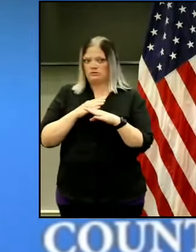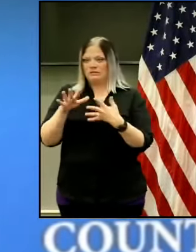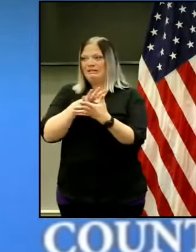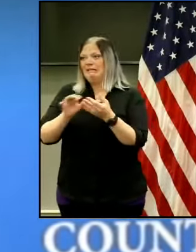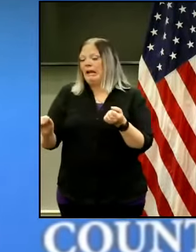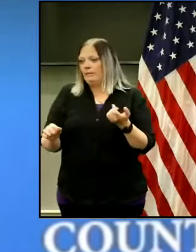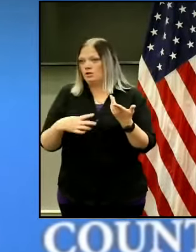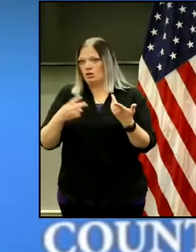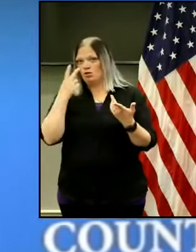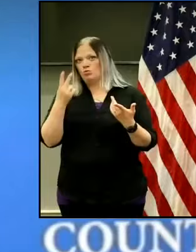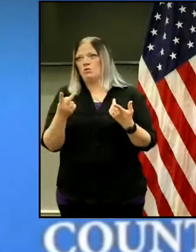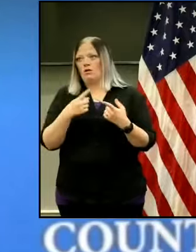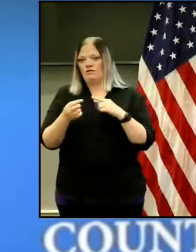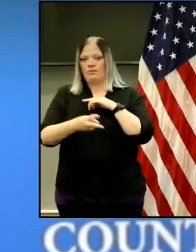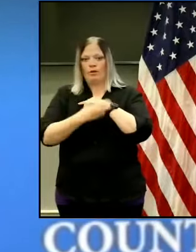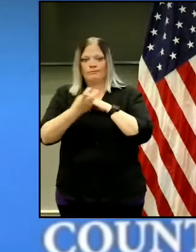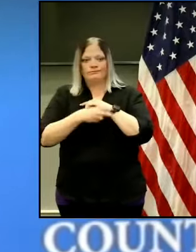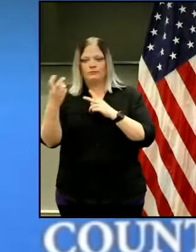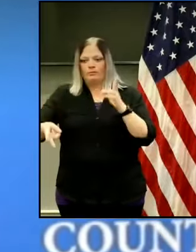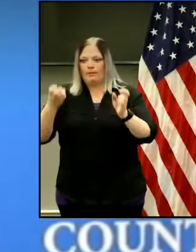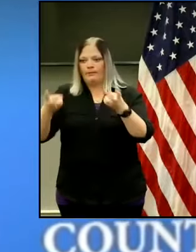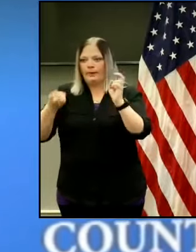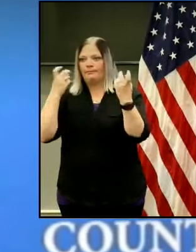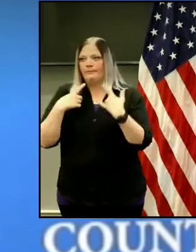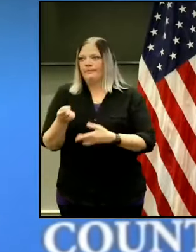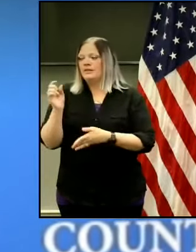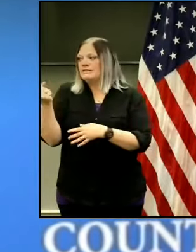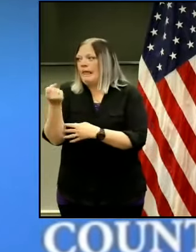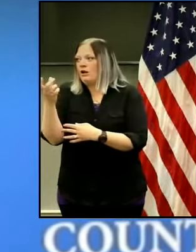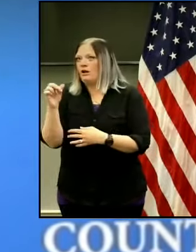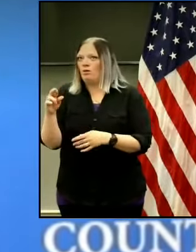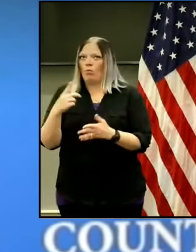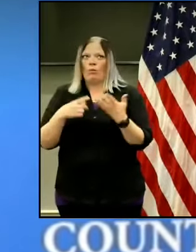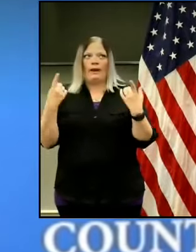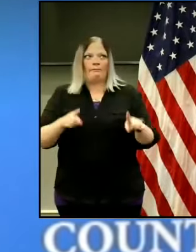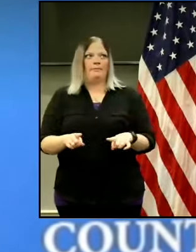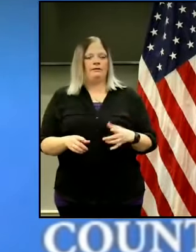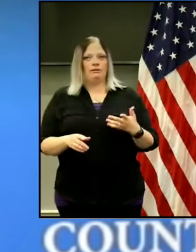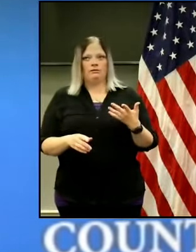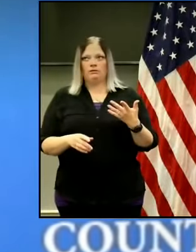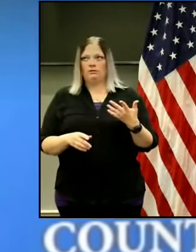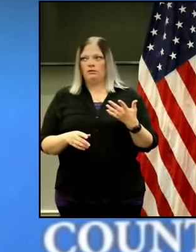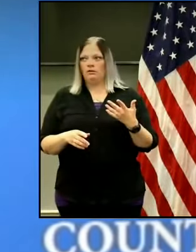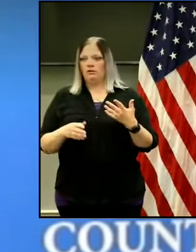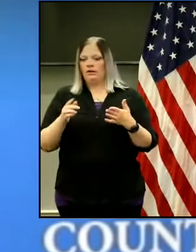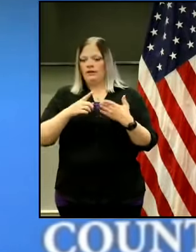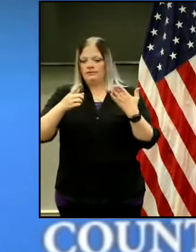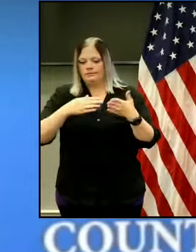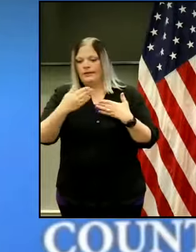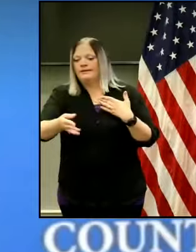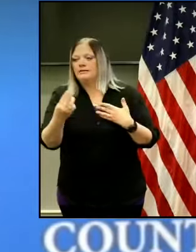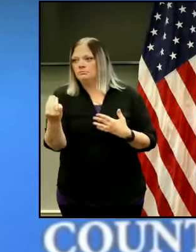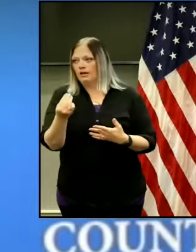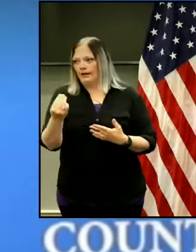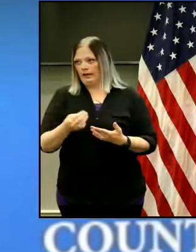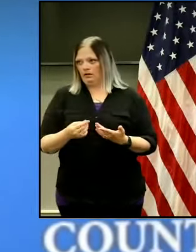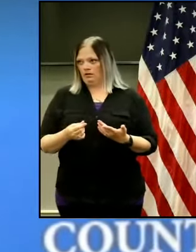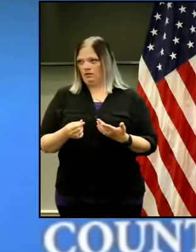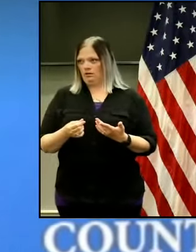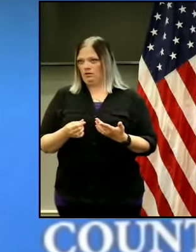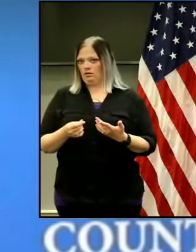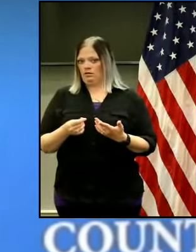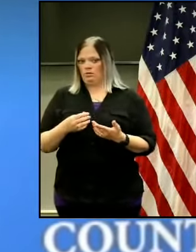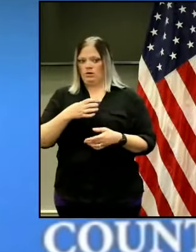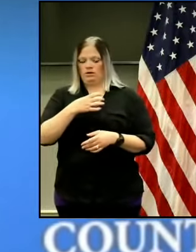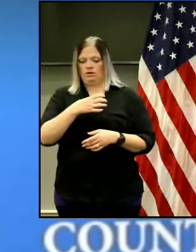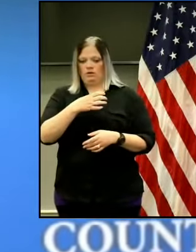damage that we were seeing from the looting last Saturday or what happened the following Monday where Trooper